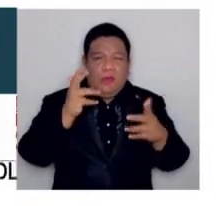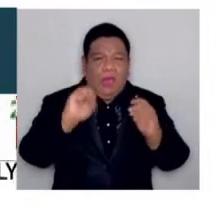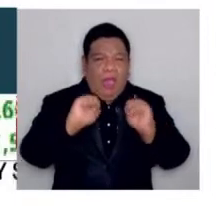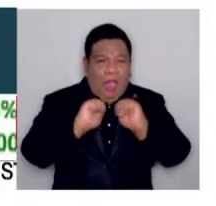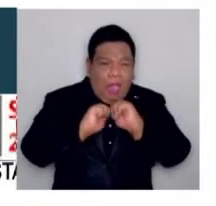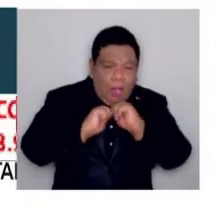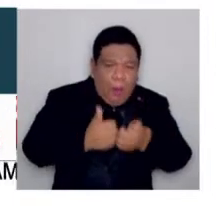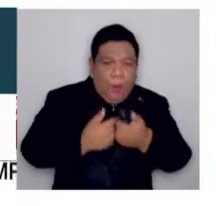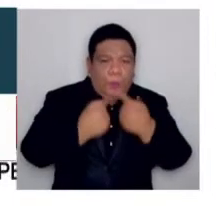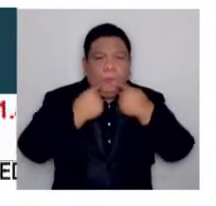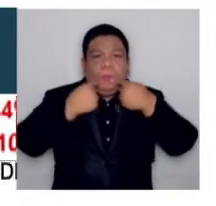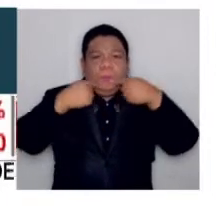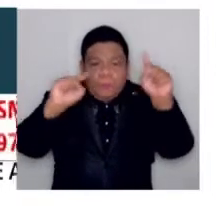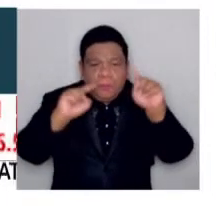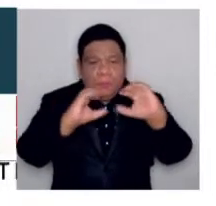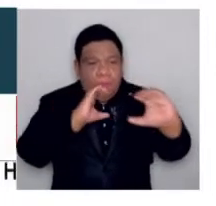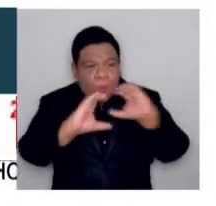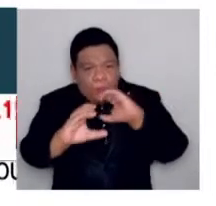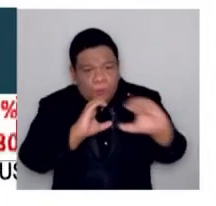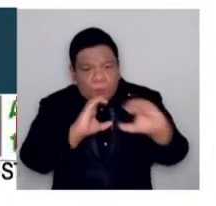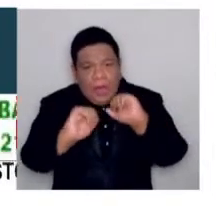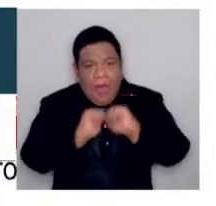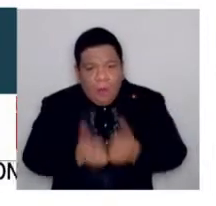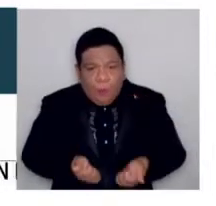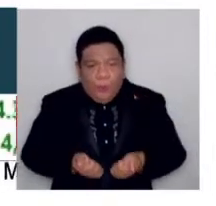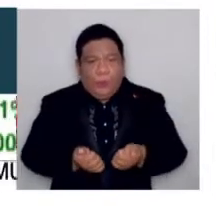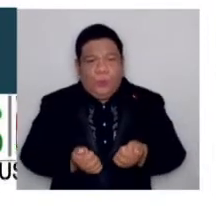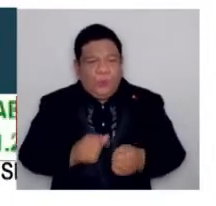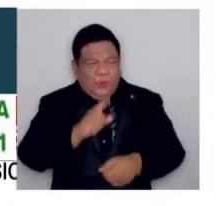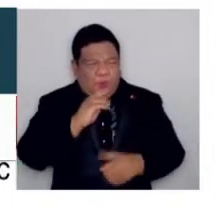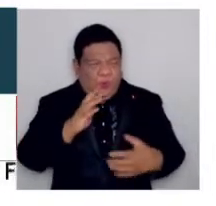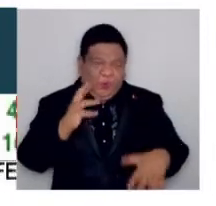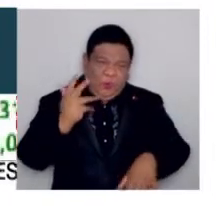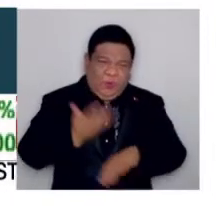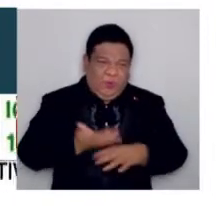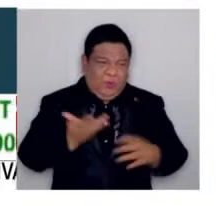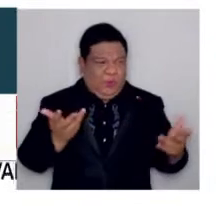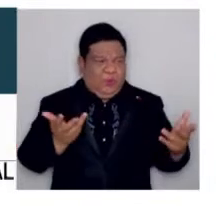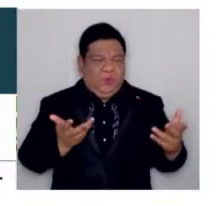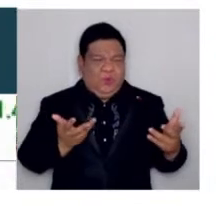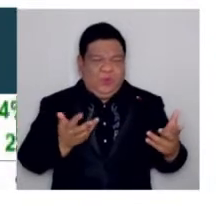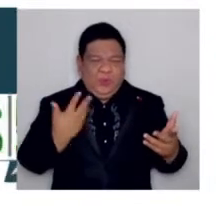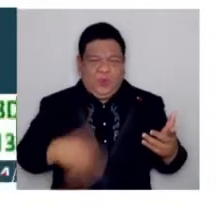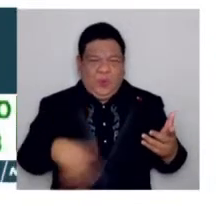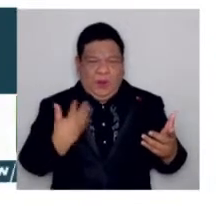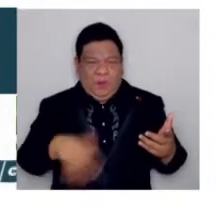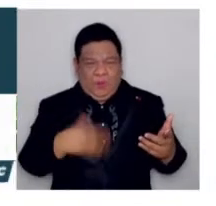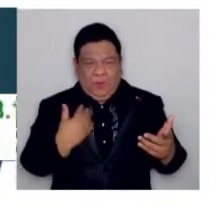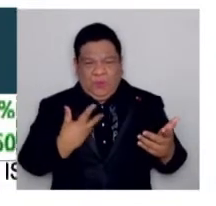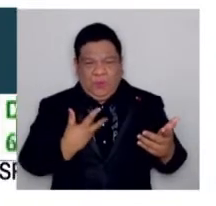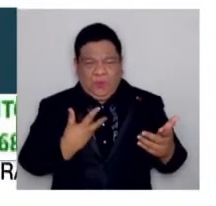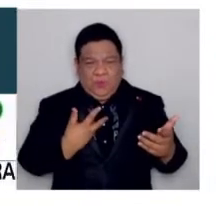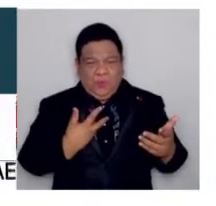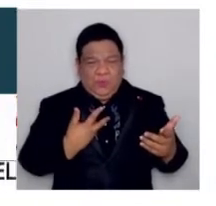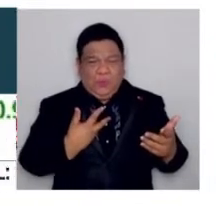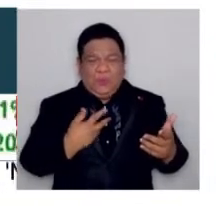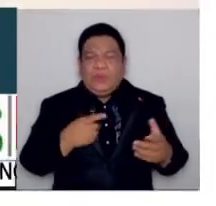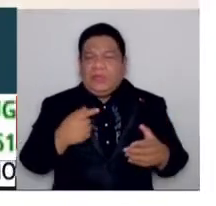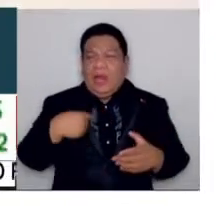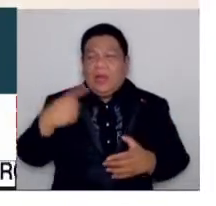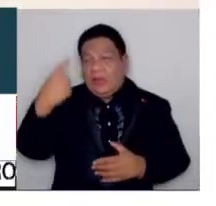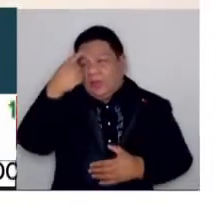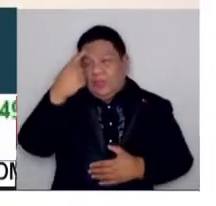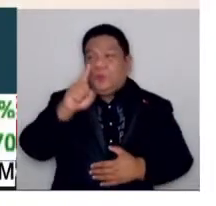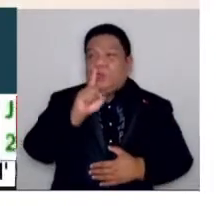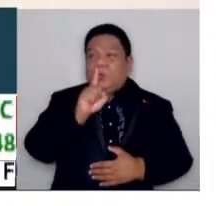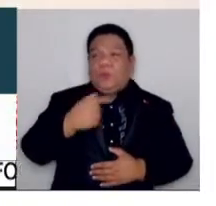effective communication out there. I mean, that says a lot. Yeah. I think may problem talaga